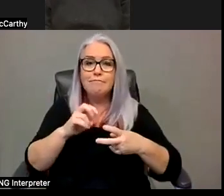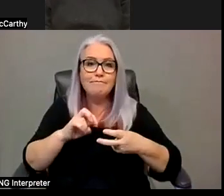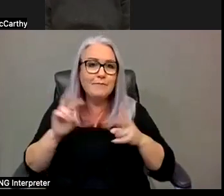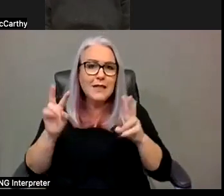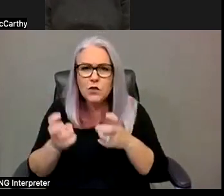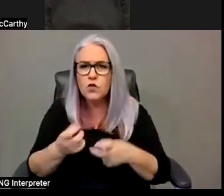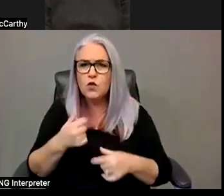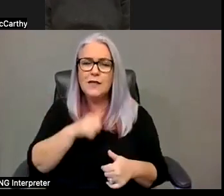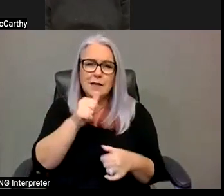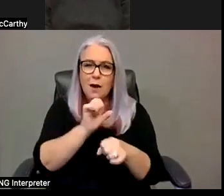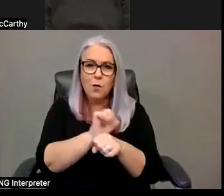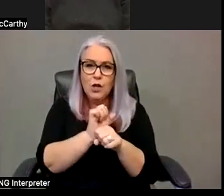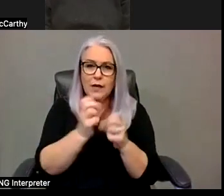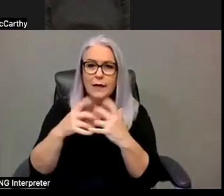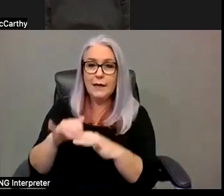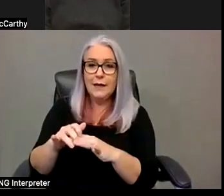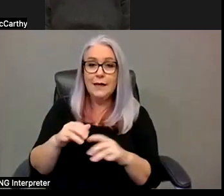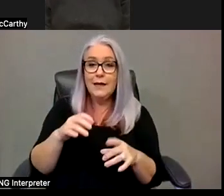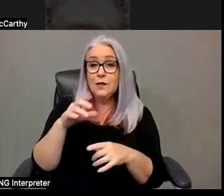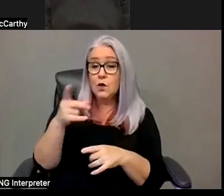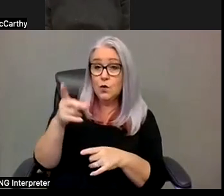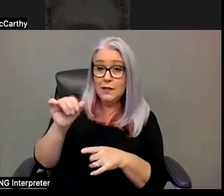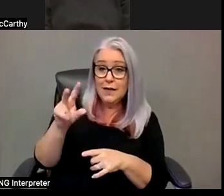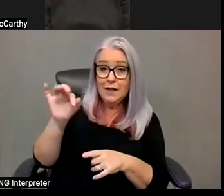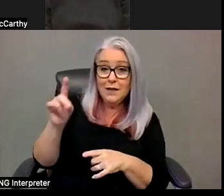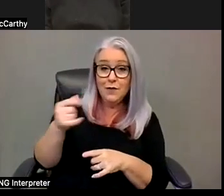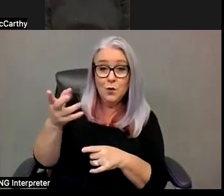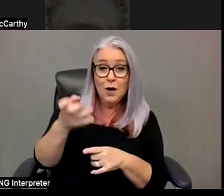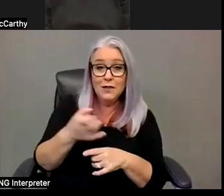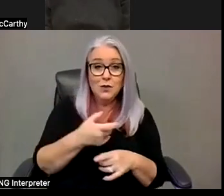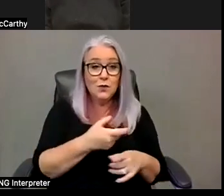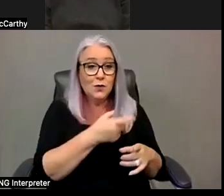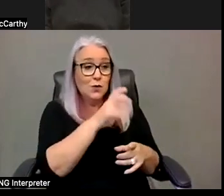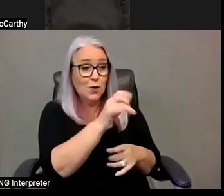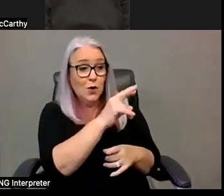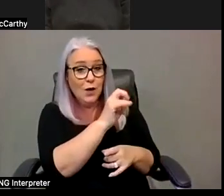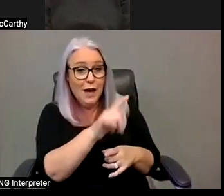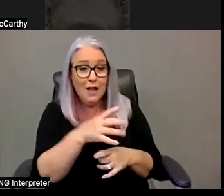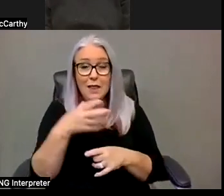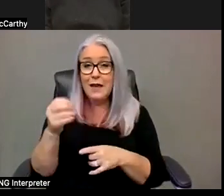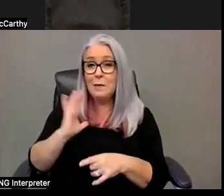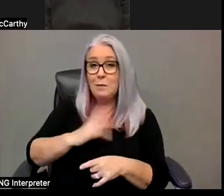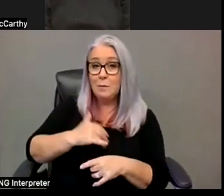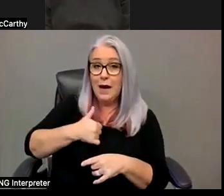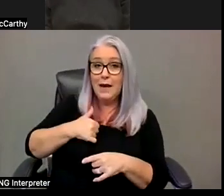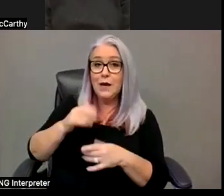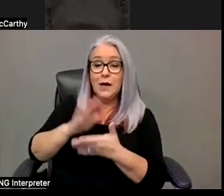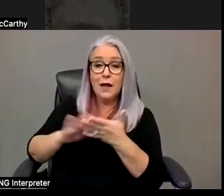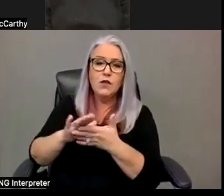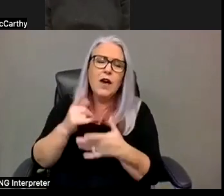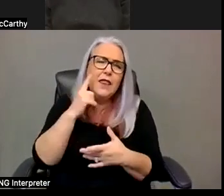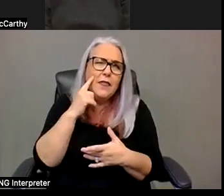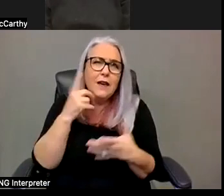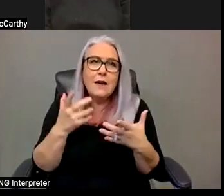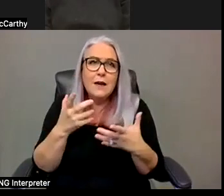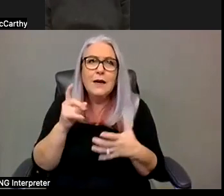I would implore maybe David, if you want to touch base with your alma mater, Cornell, and I could touch base with my alma mater, Lemoyne College, there's got to be a better way. I'm not sure